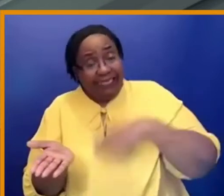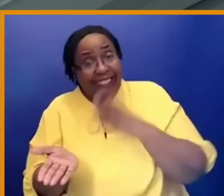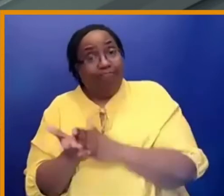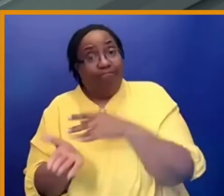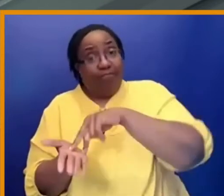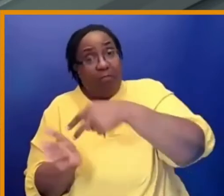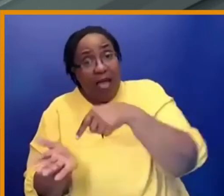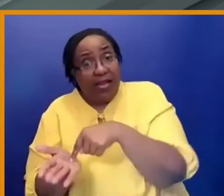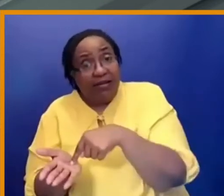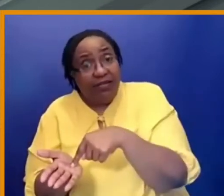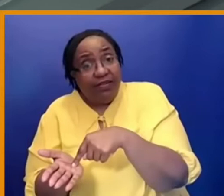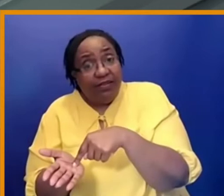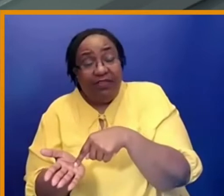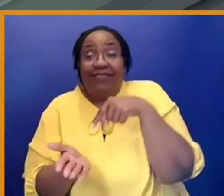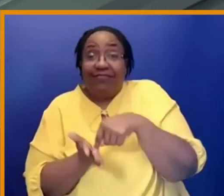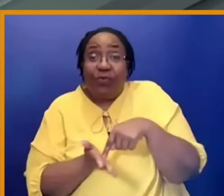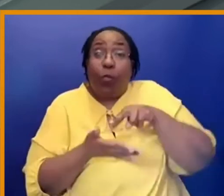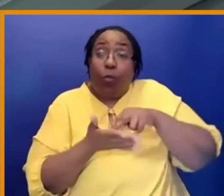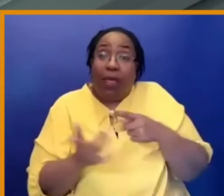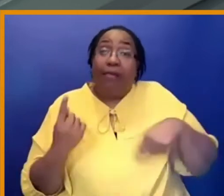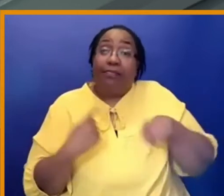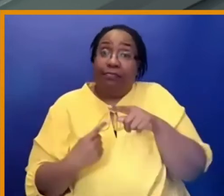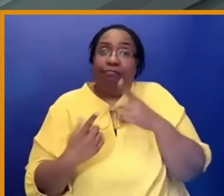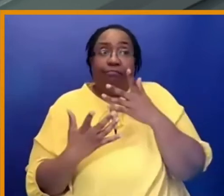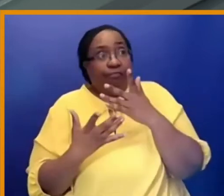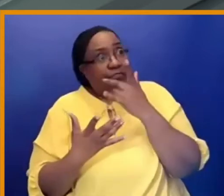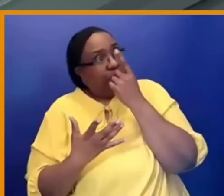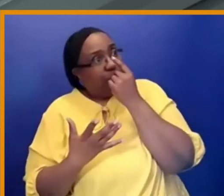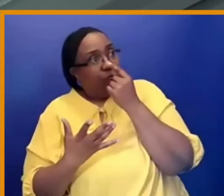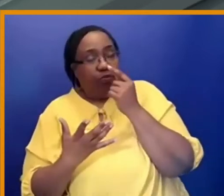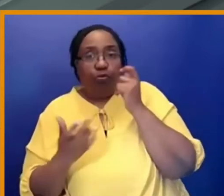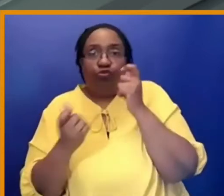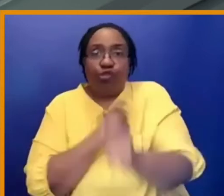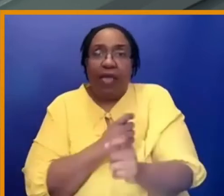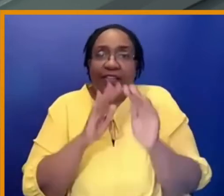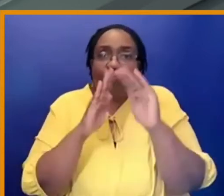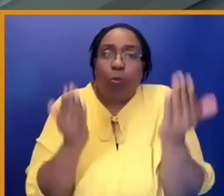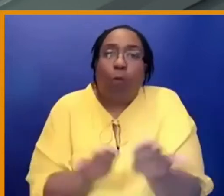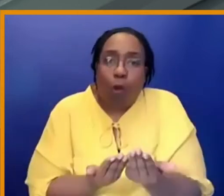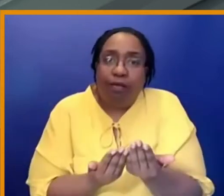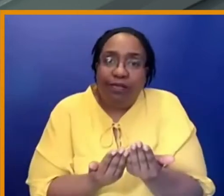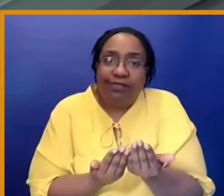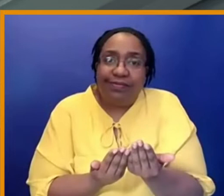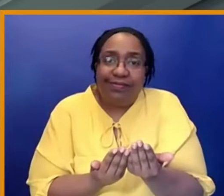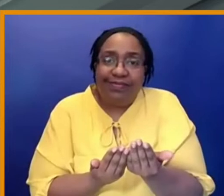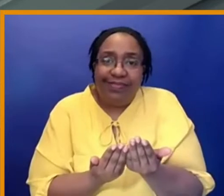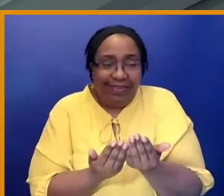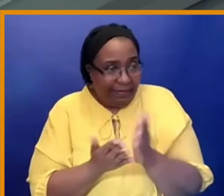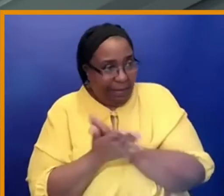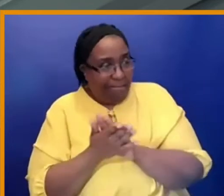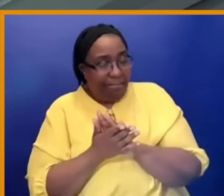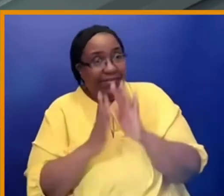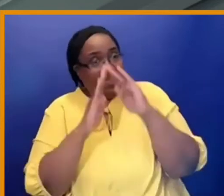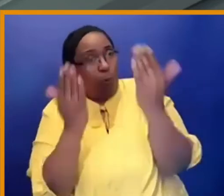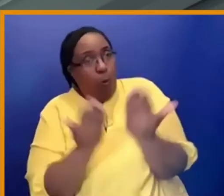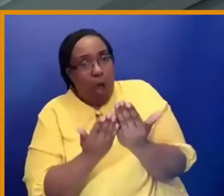be capable of leading a worldwide change, helping to cement a global deal to finally turn round this